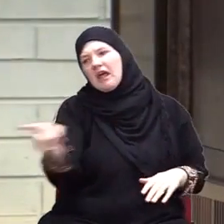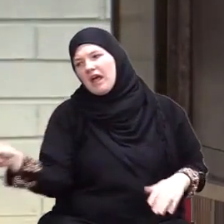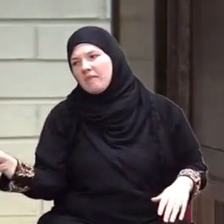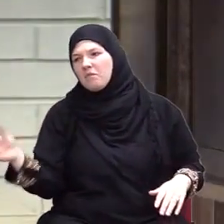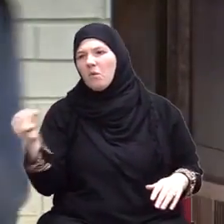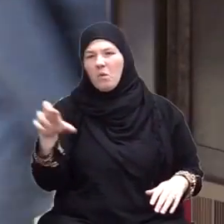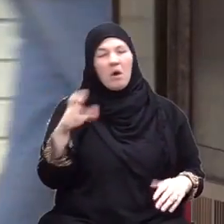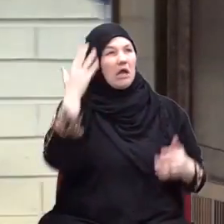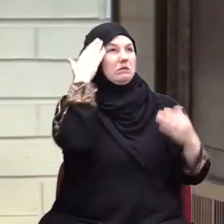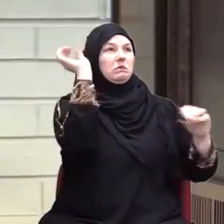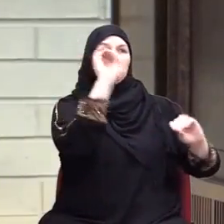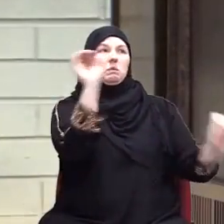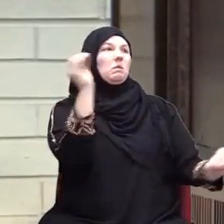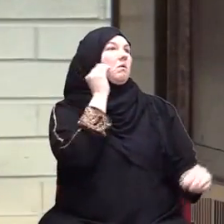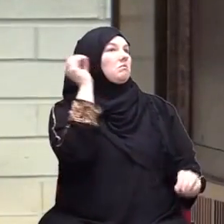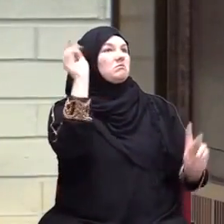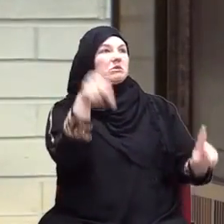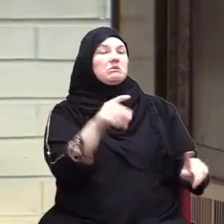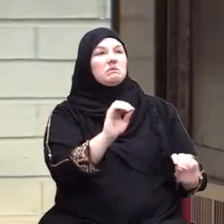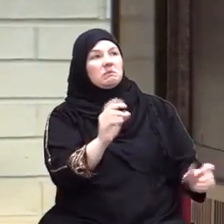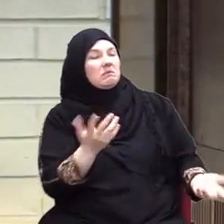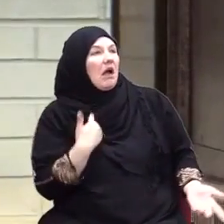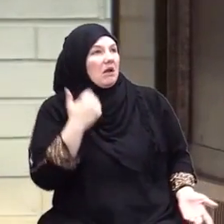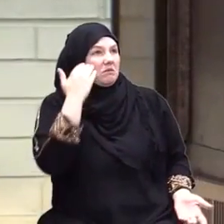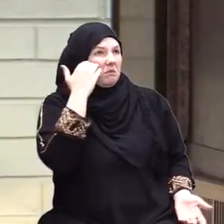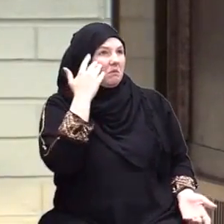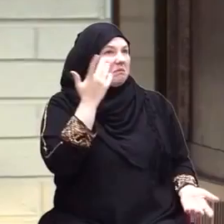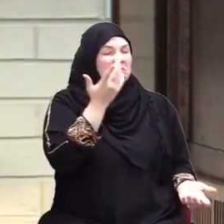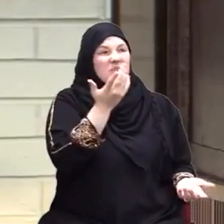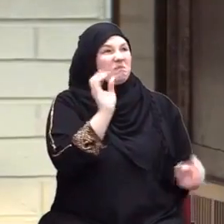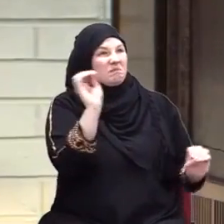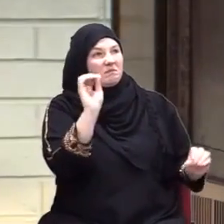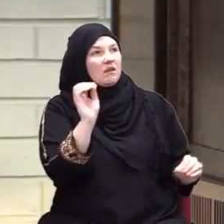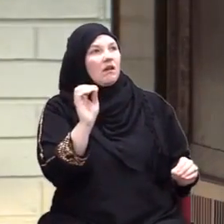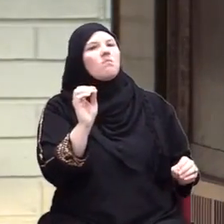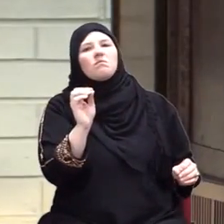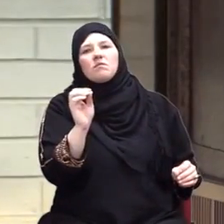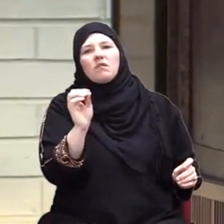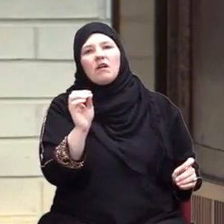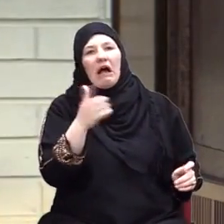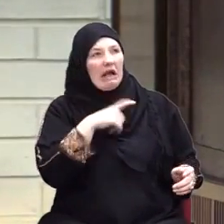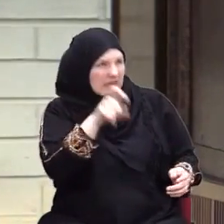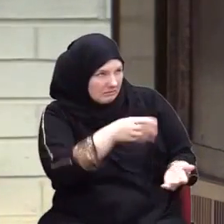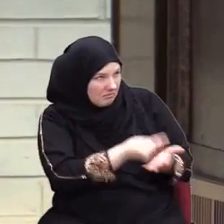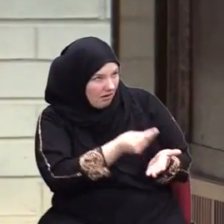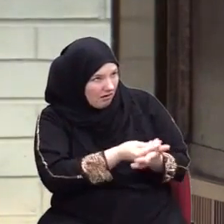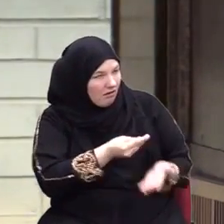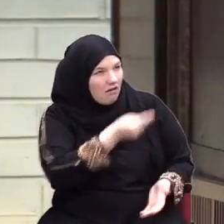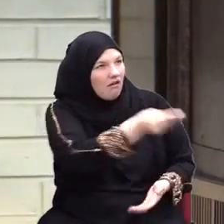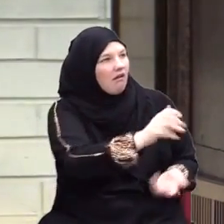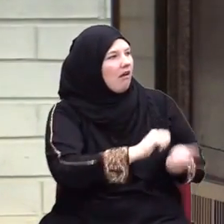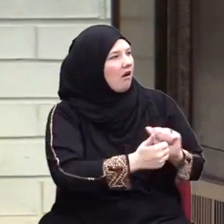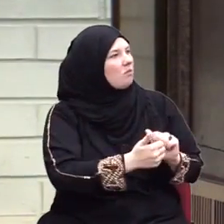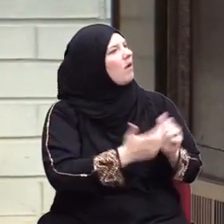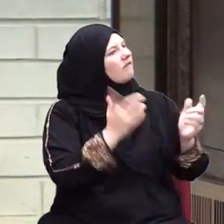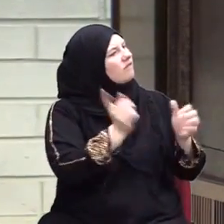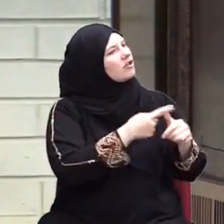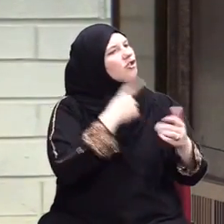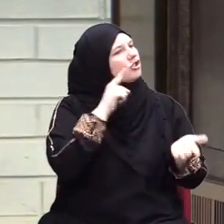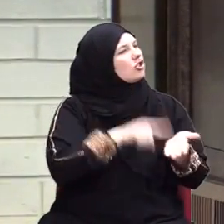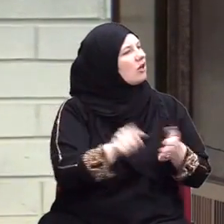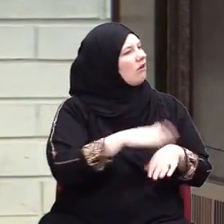have much more than what he does and that you could spare a few dollars to help. And even after all,